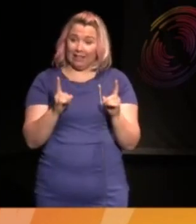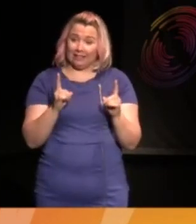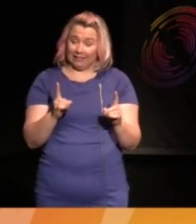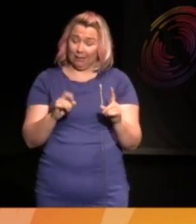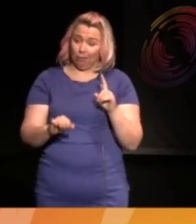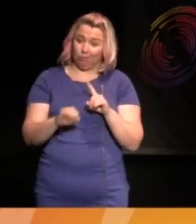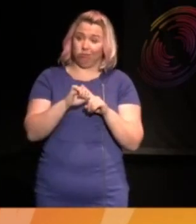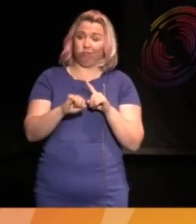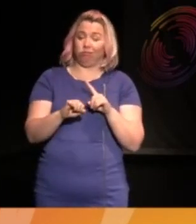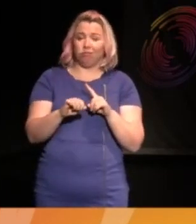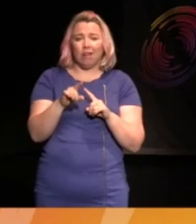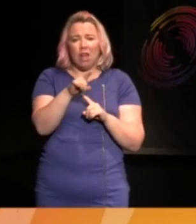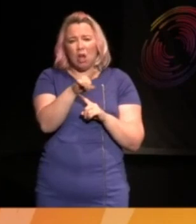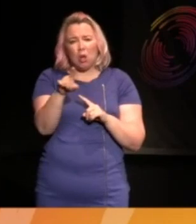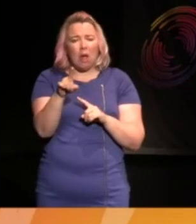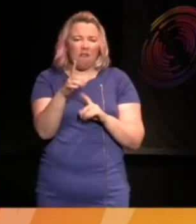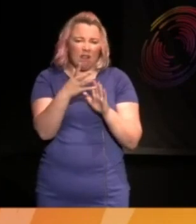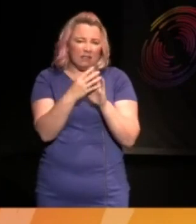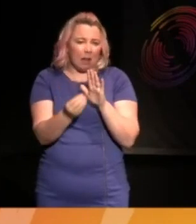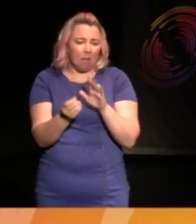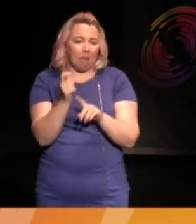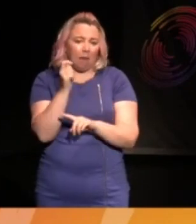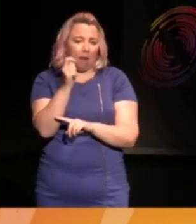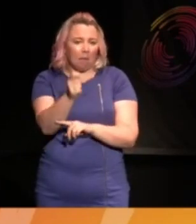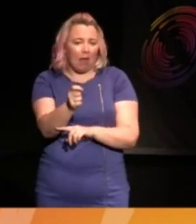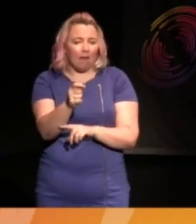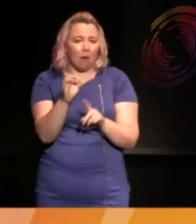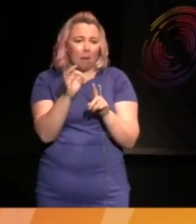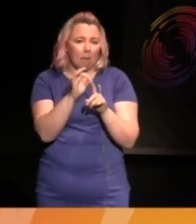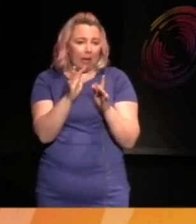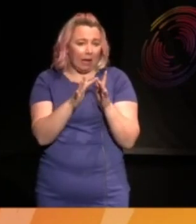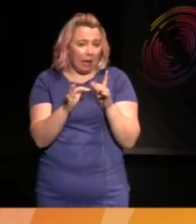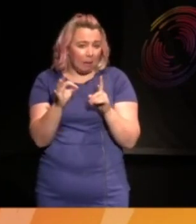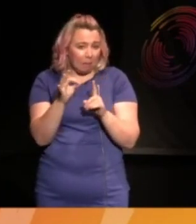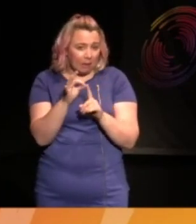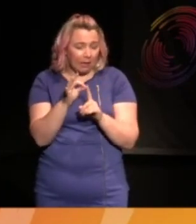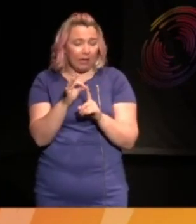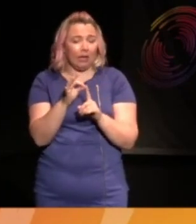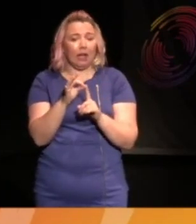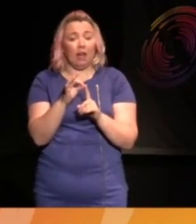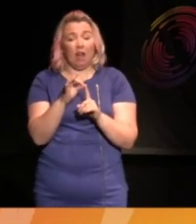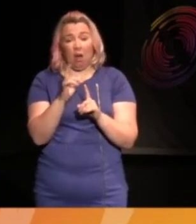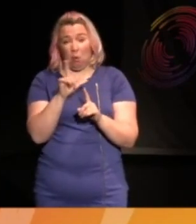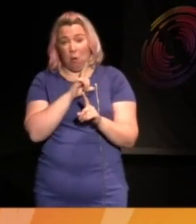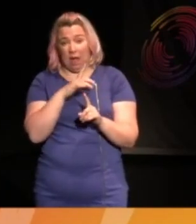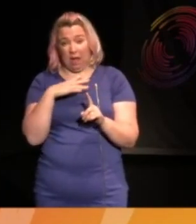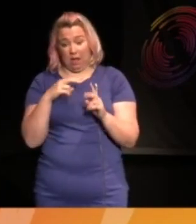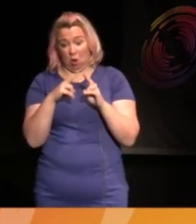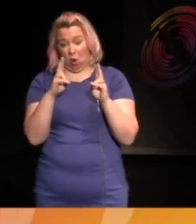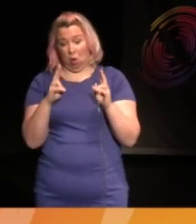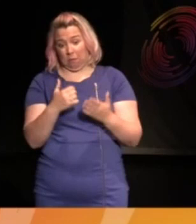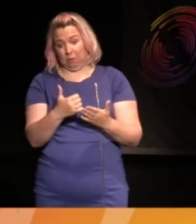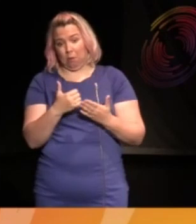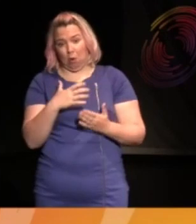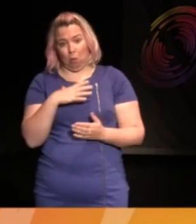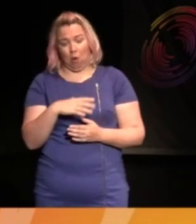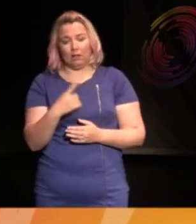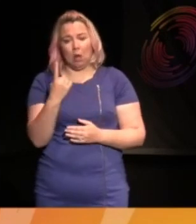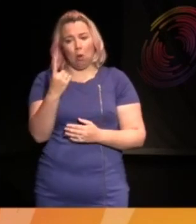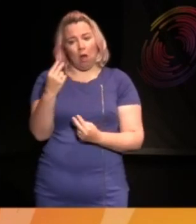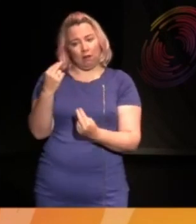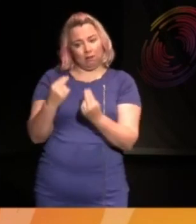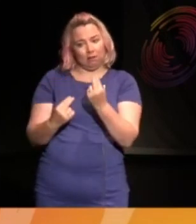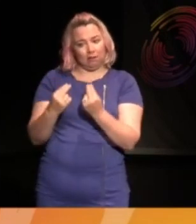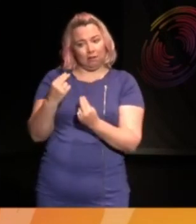example, I applied for personal independence payment to get support at home, and one of my assessors, who was a paramedic, so